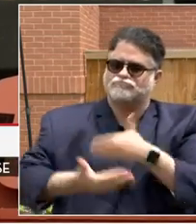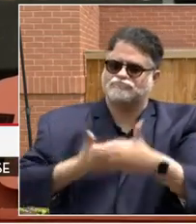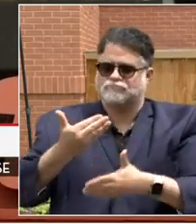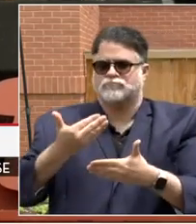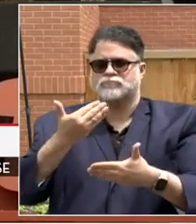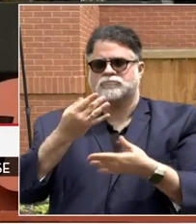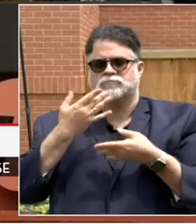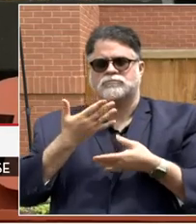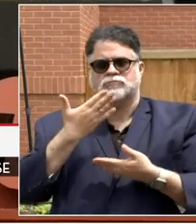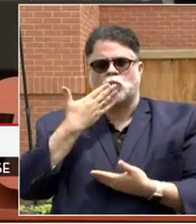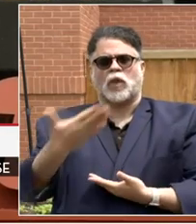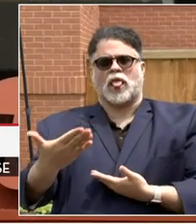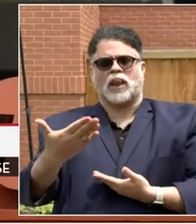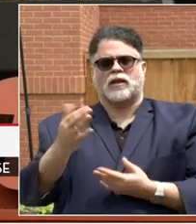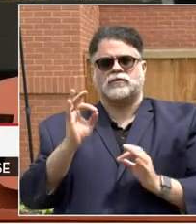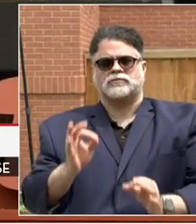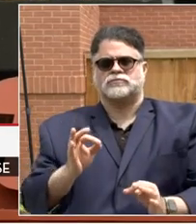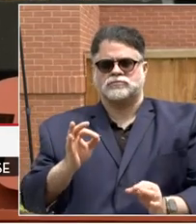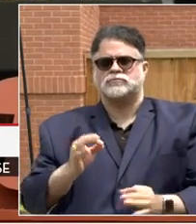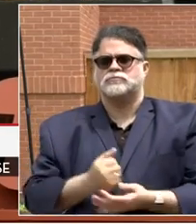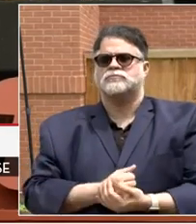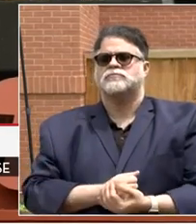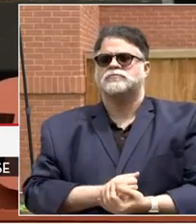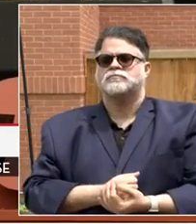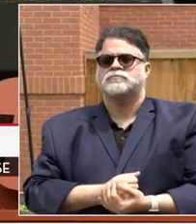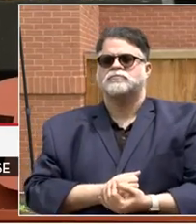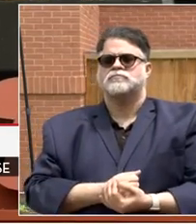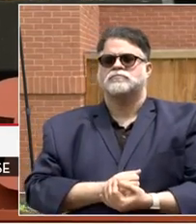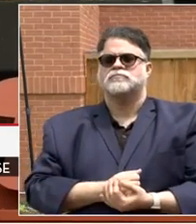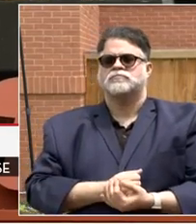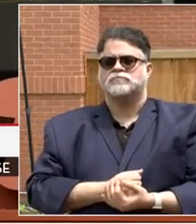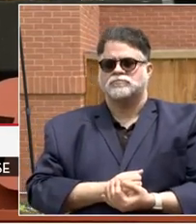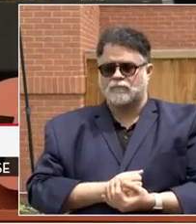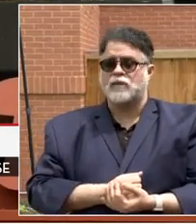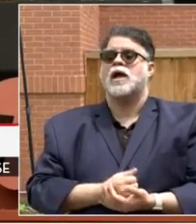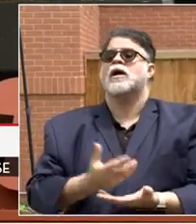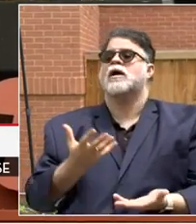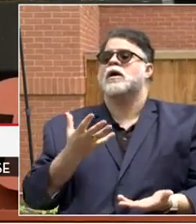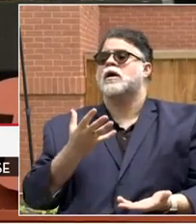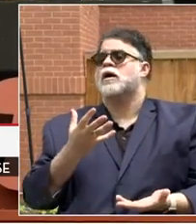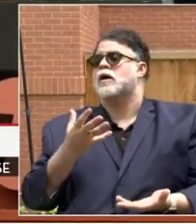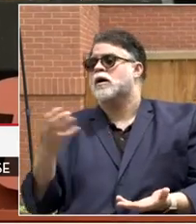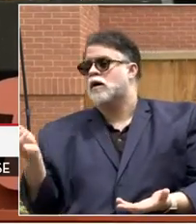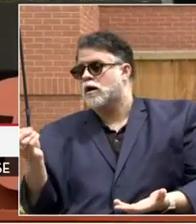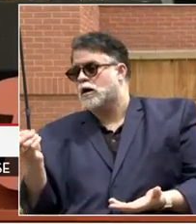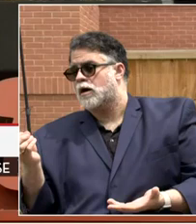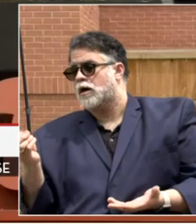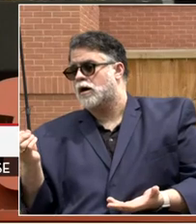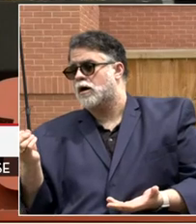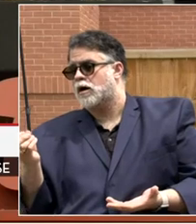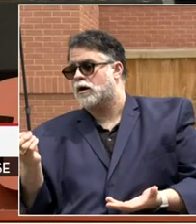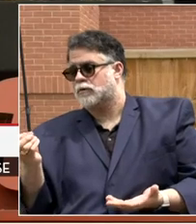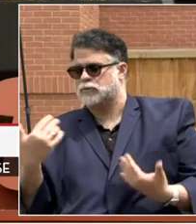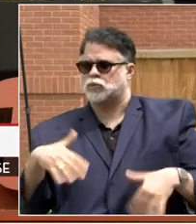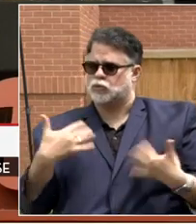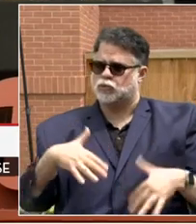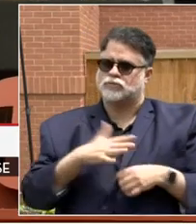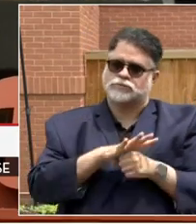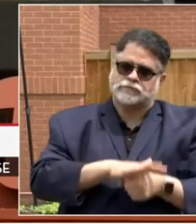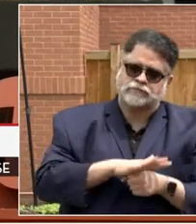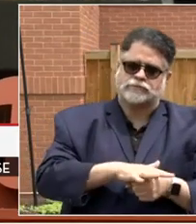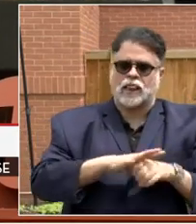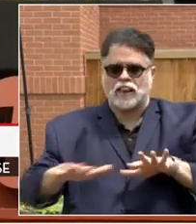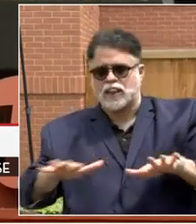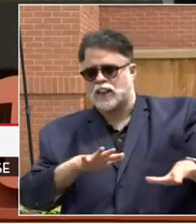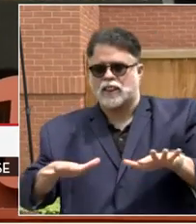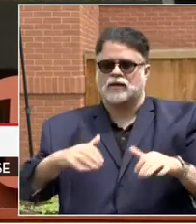for everybody. And it is work that adds a lot of stress to their own lives. So we are seeking people